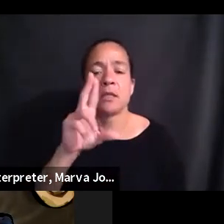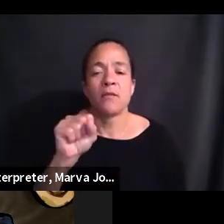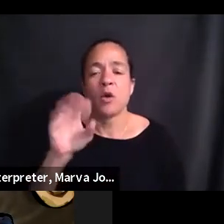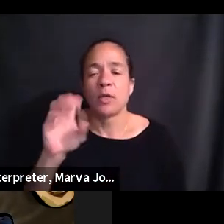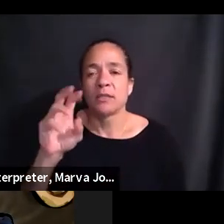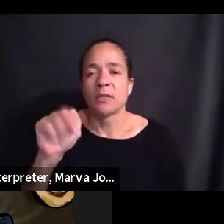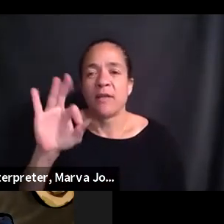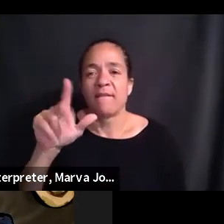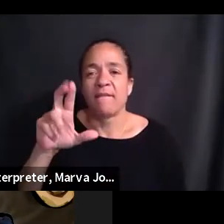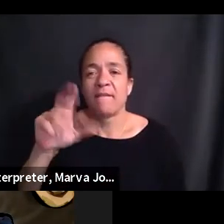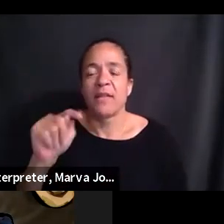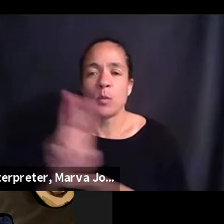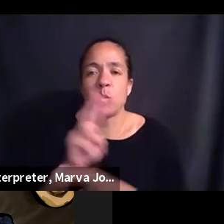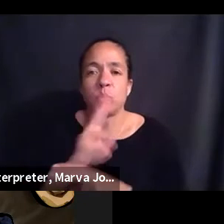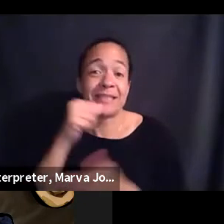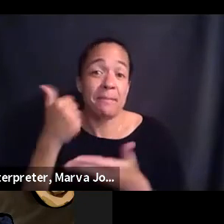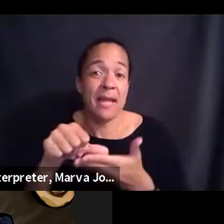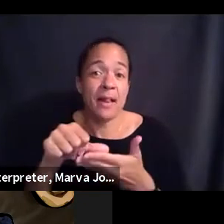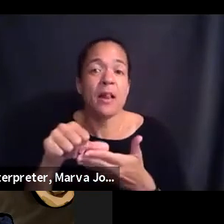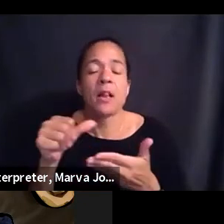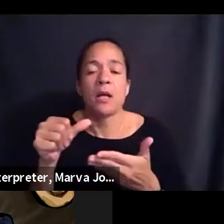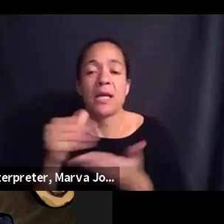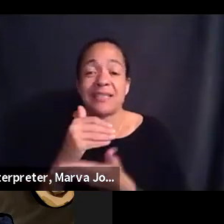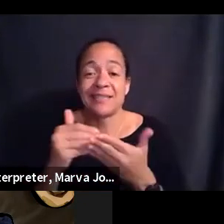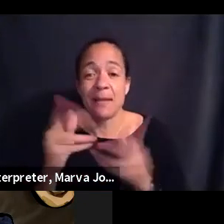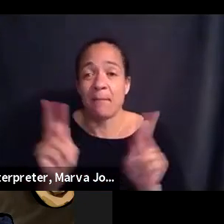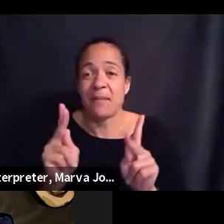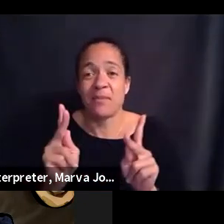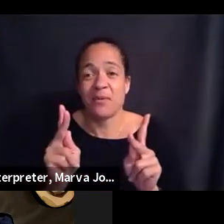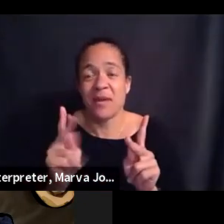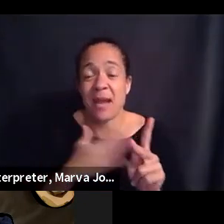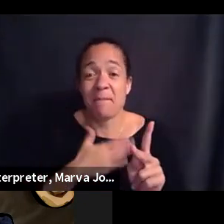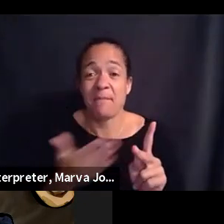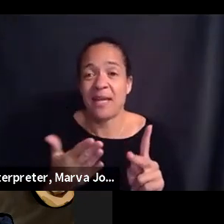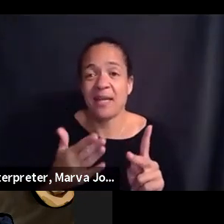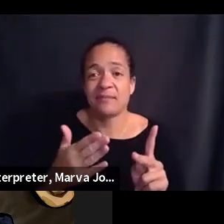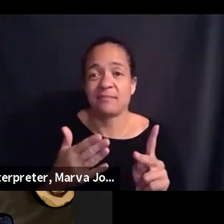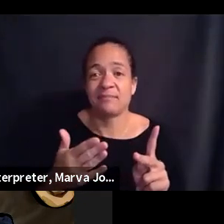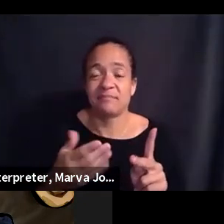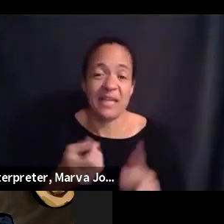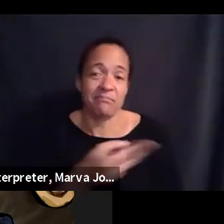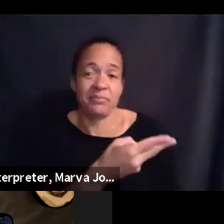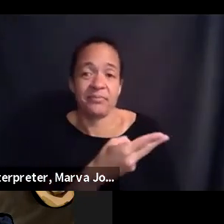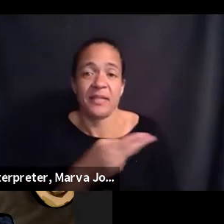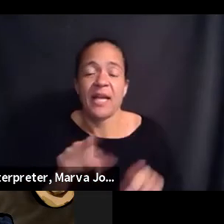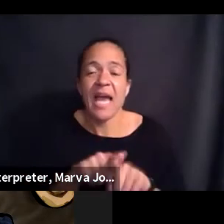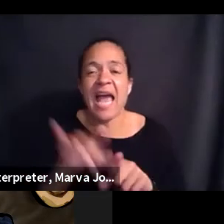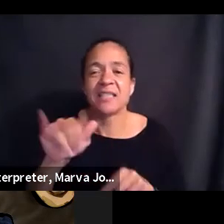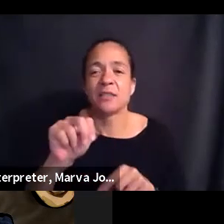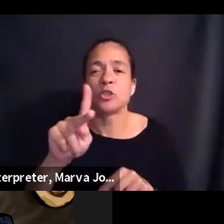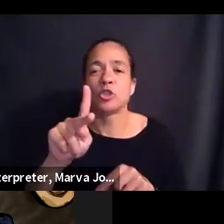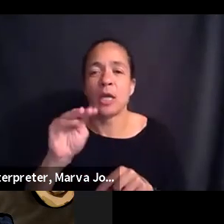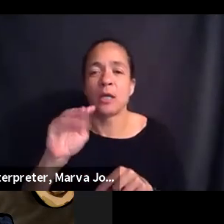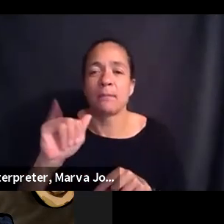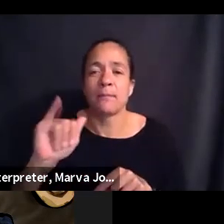mail, some people even admitted they just kind of tossed it to the side as though it was junk mail. So that was